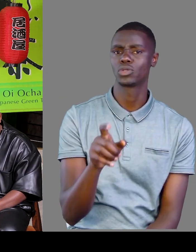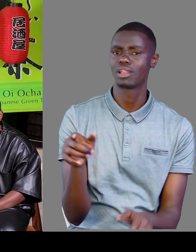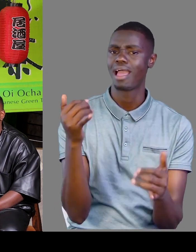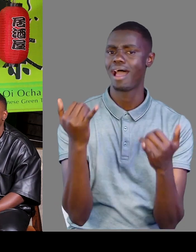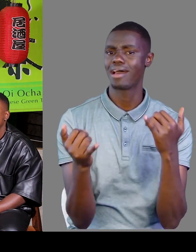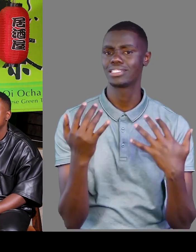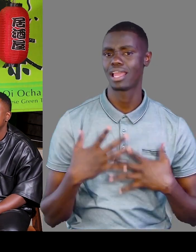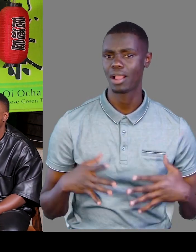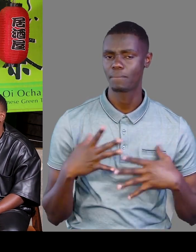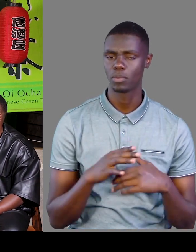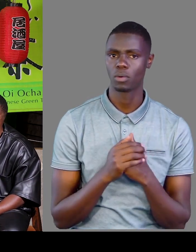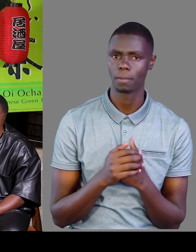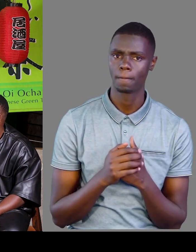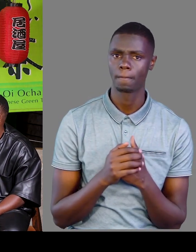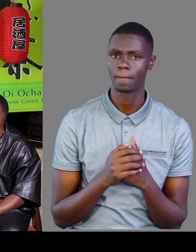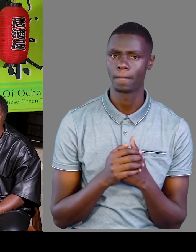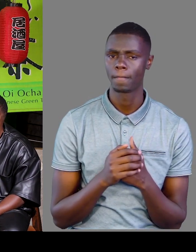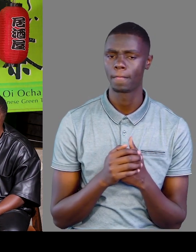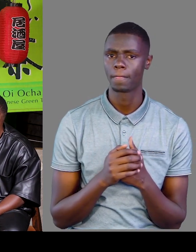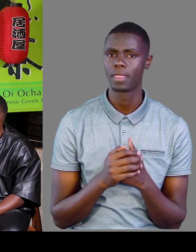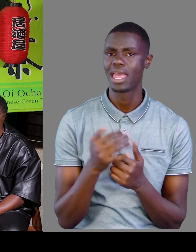question because as young people